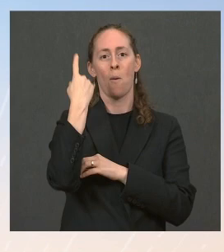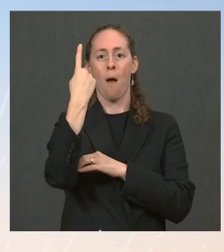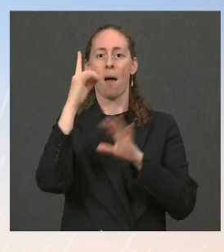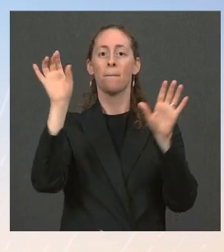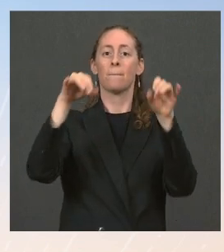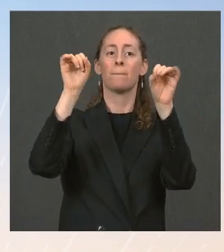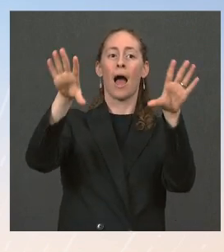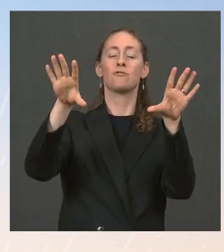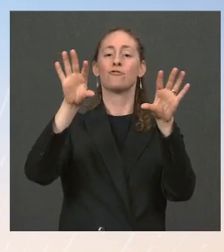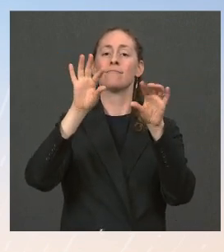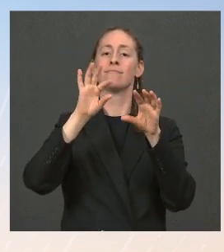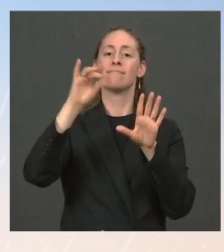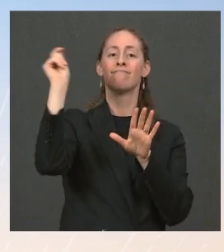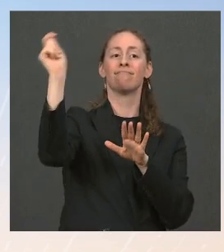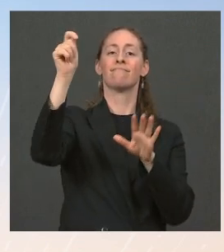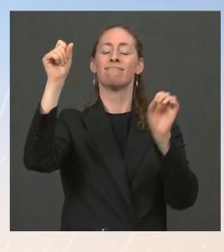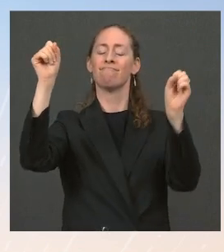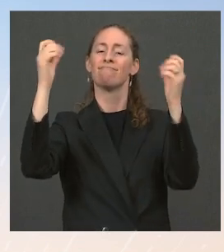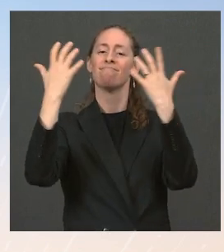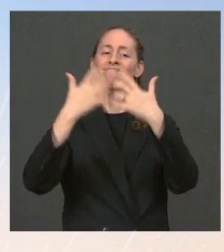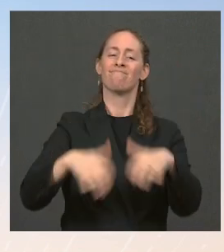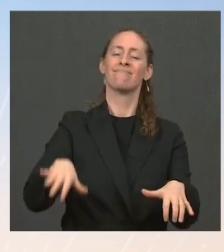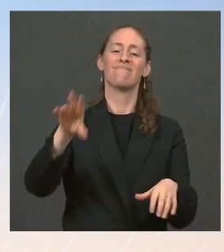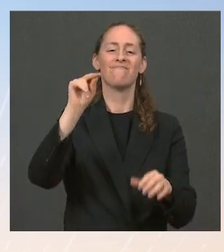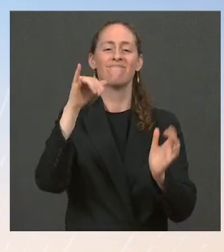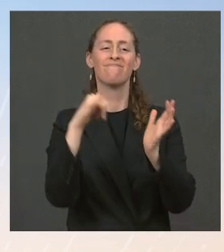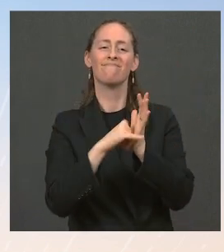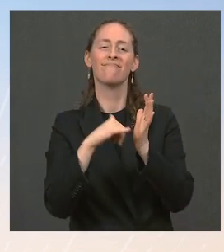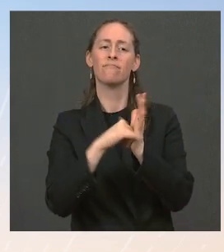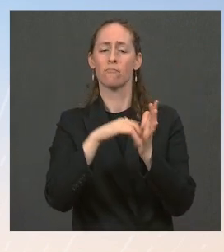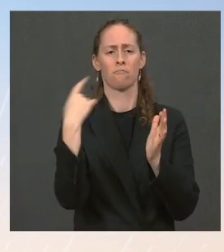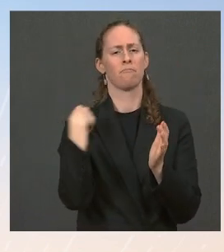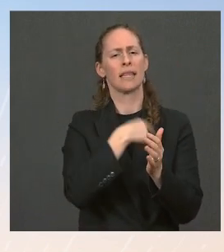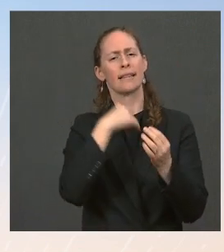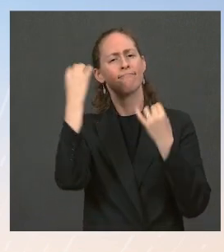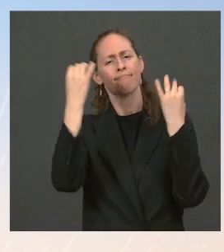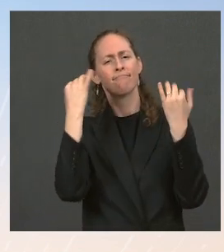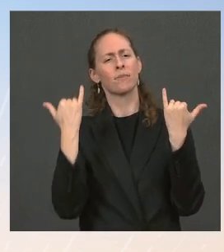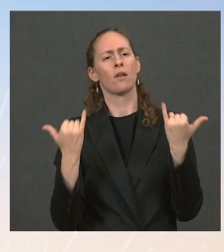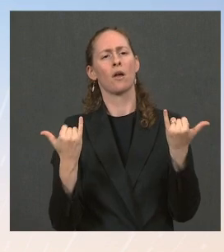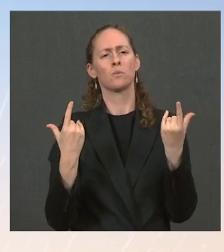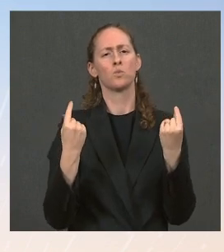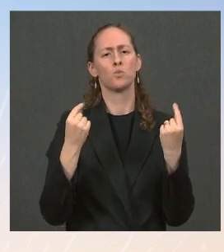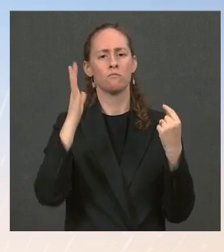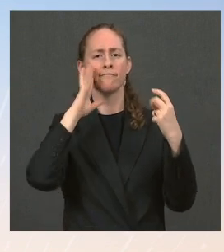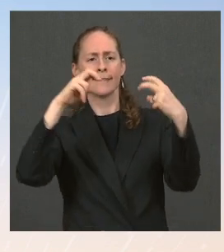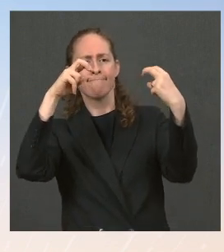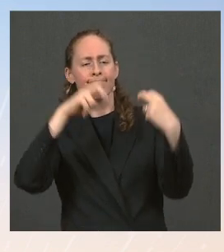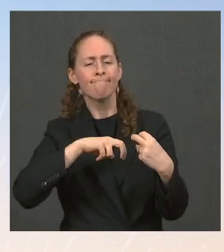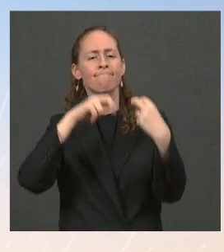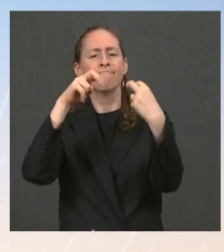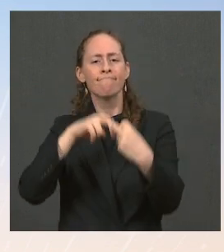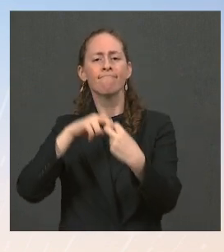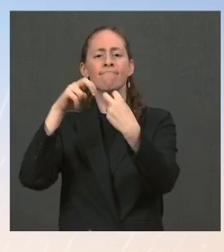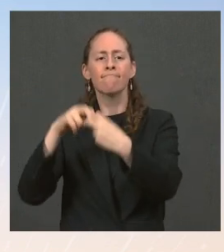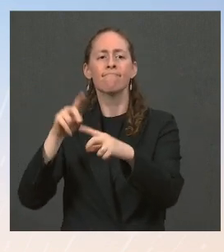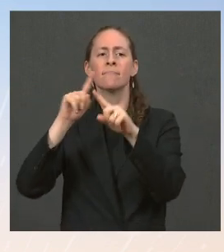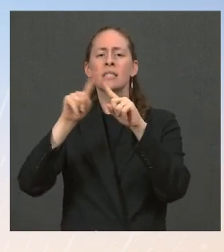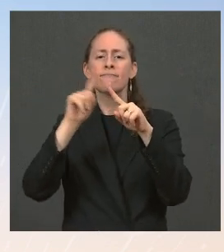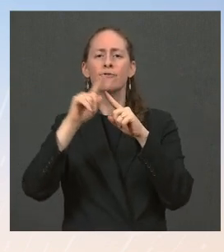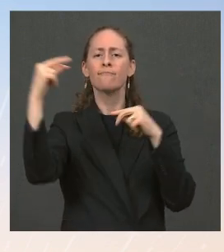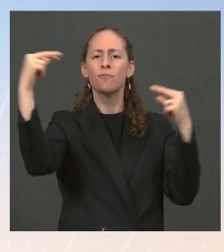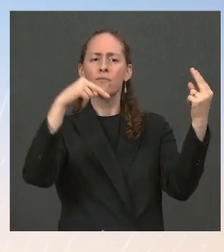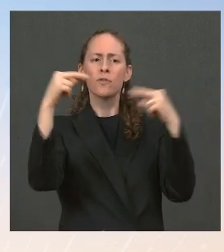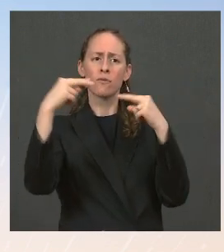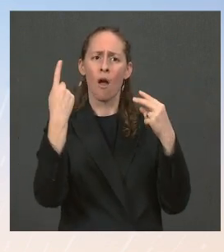proposal, right? So part of the objective today, while he's meeting with a range of members with a range of viewpoints, which we welcome,